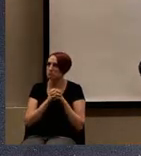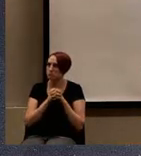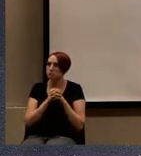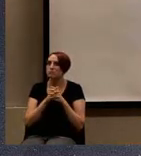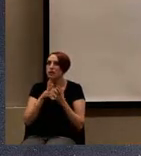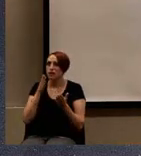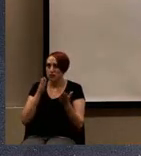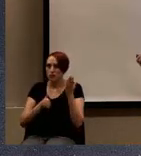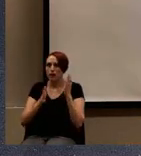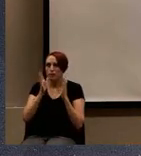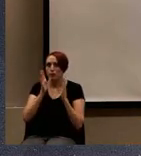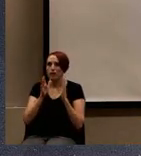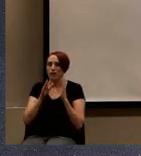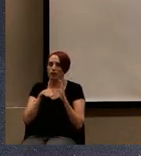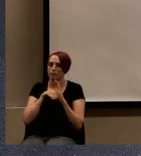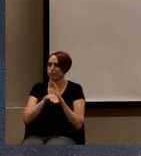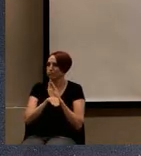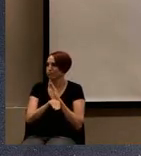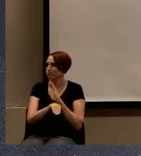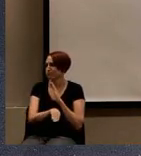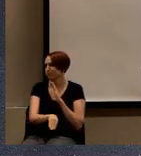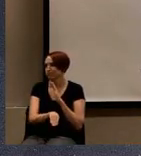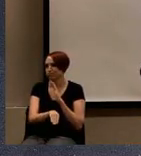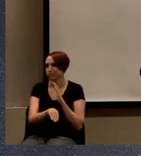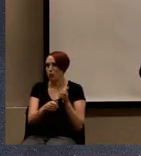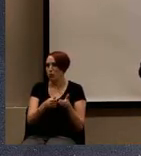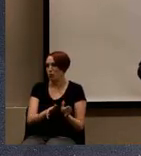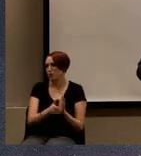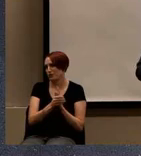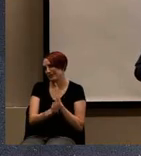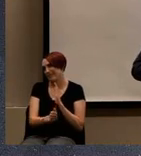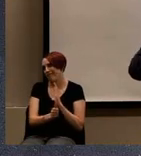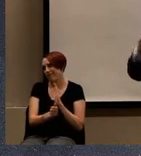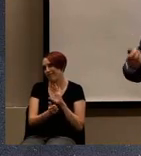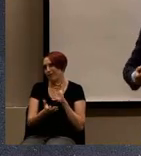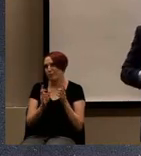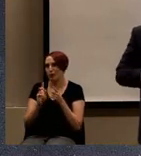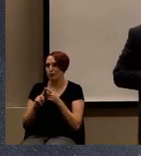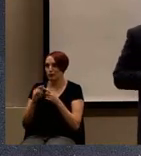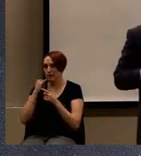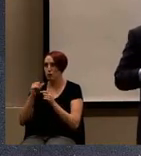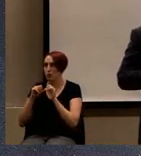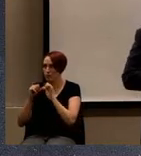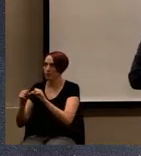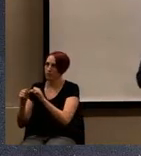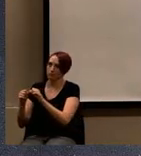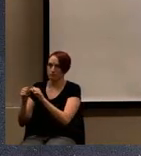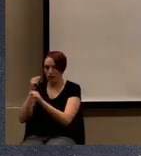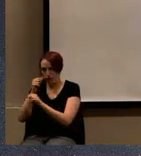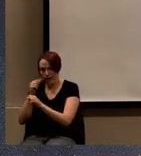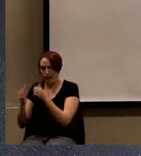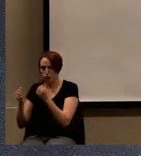you're probably going to lose that skill a little faster than if you were to keep regularly doing it.